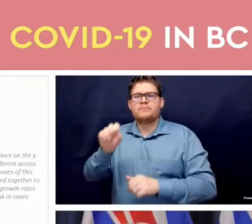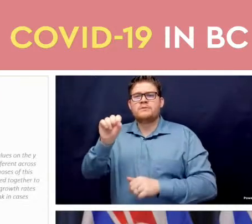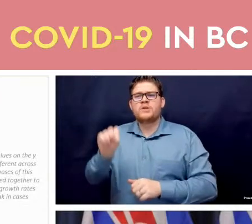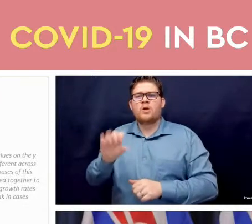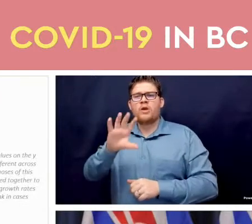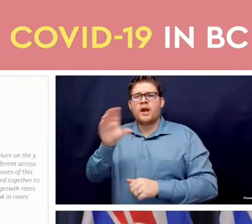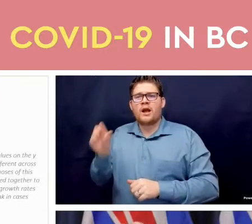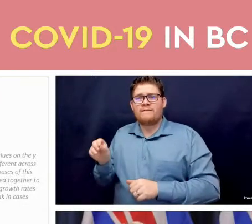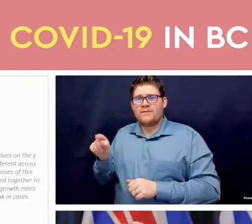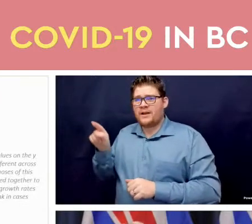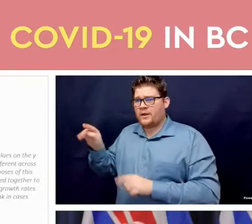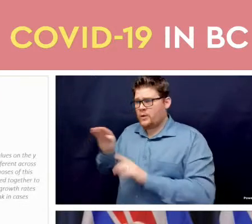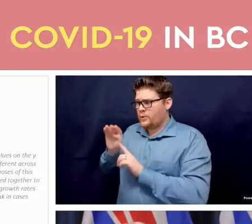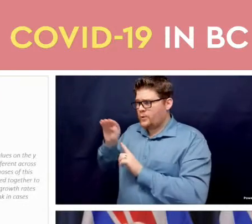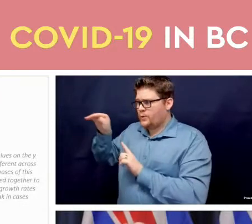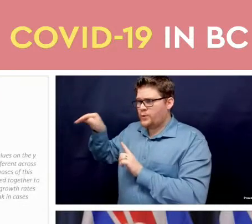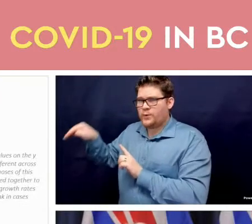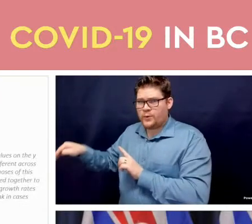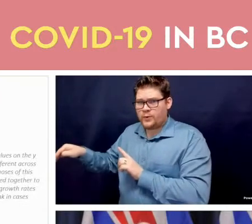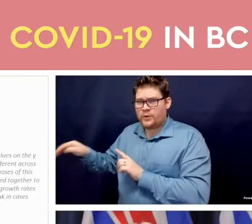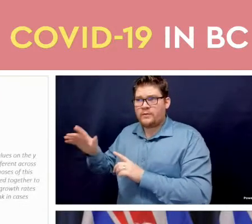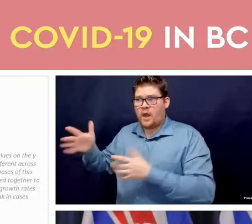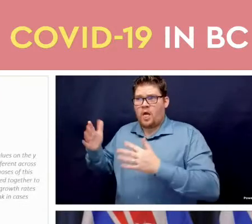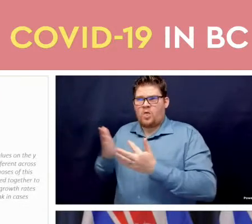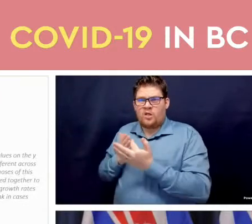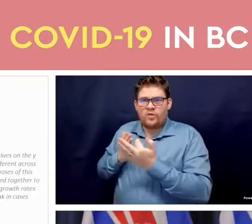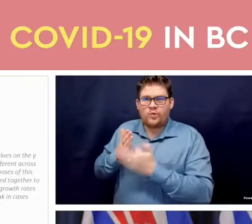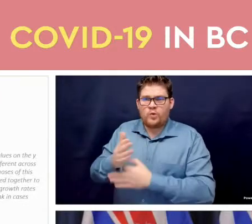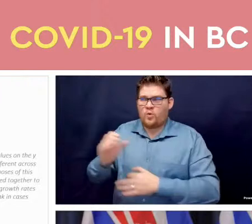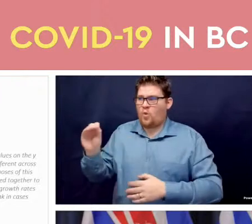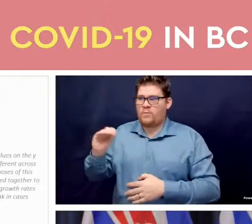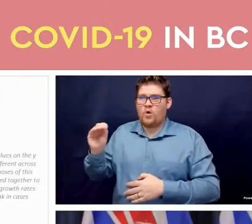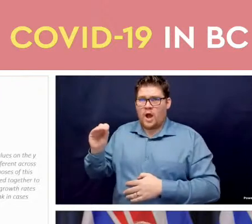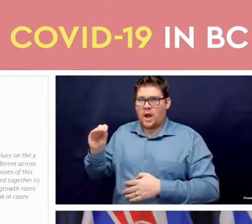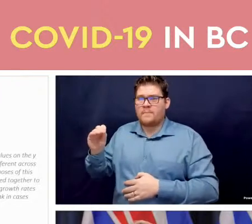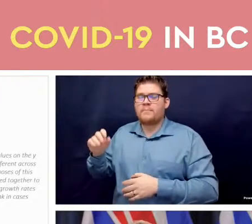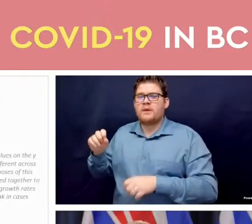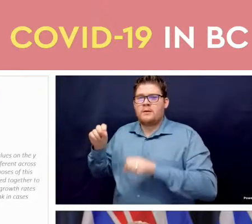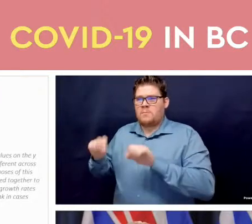we've put in there Florida and Denmark as well as two other